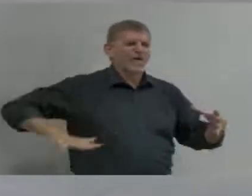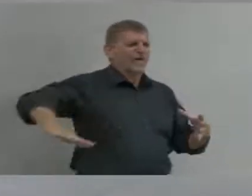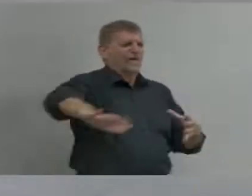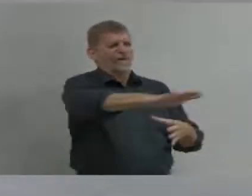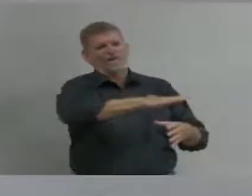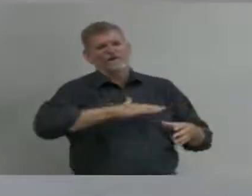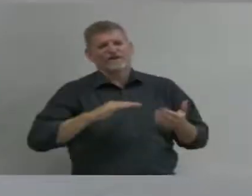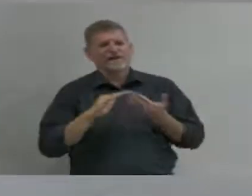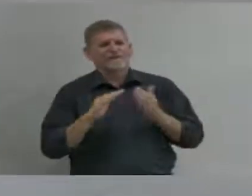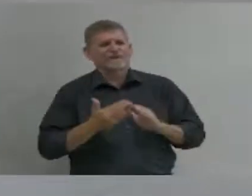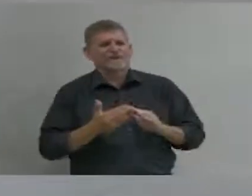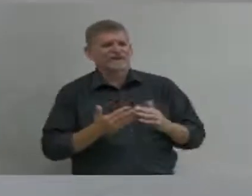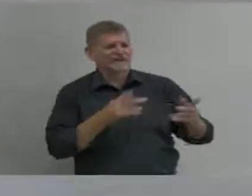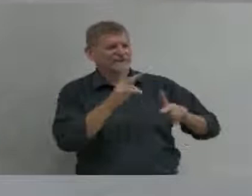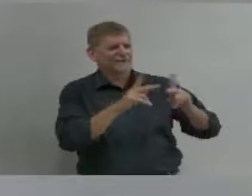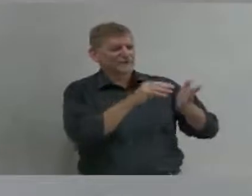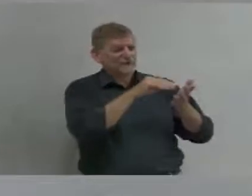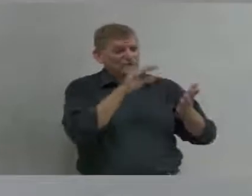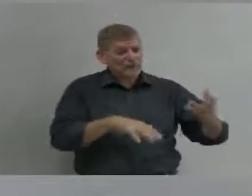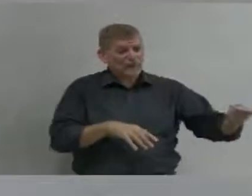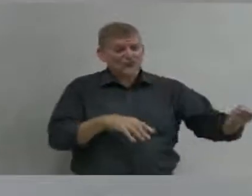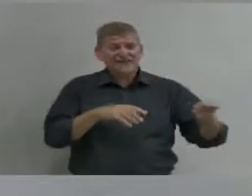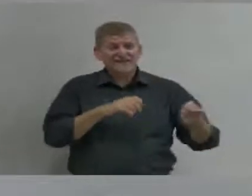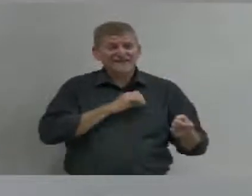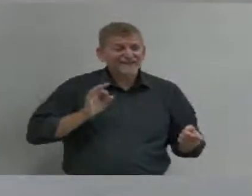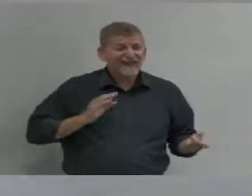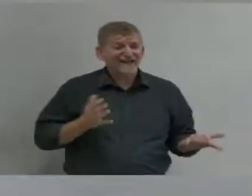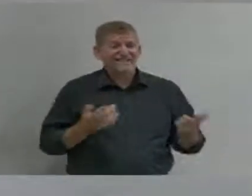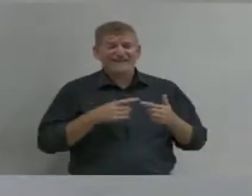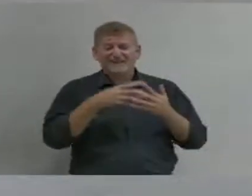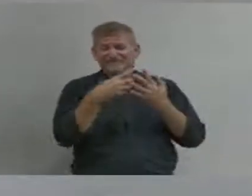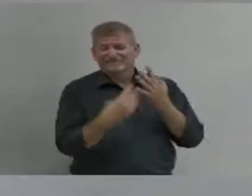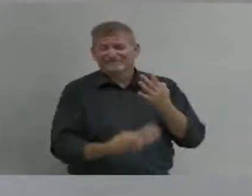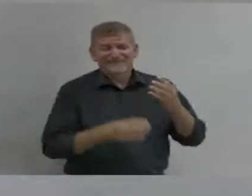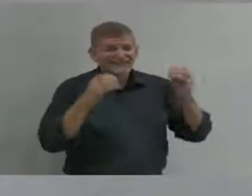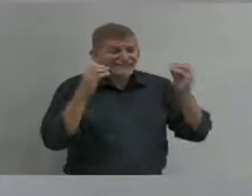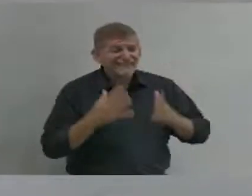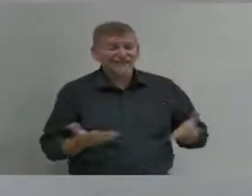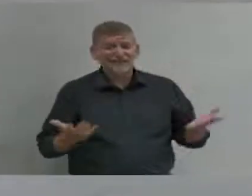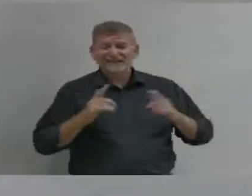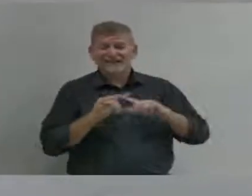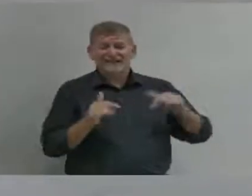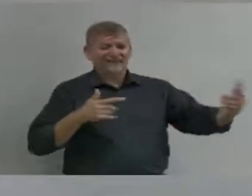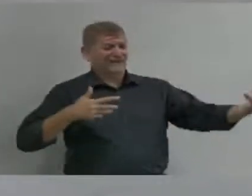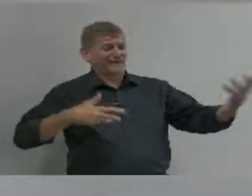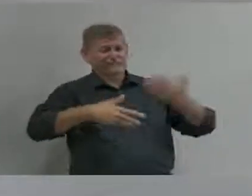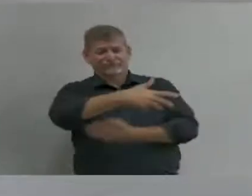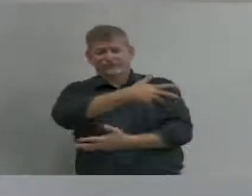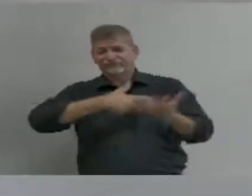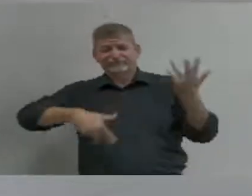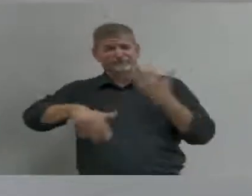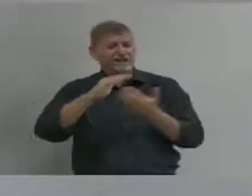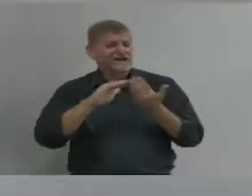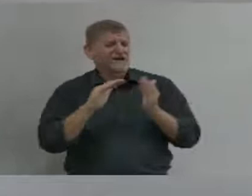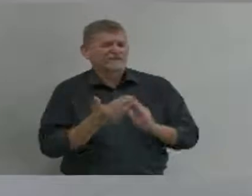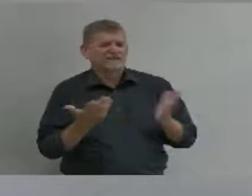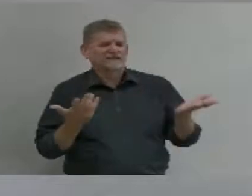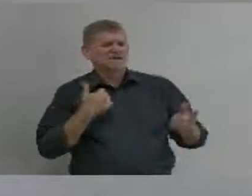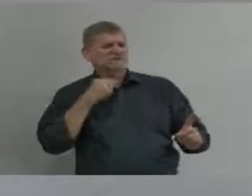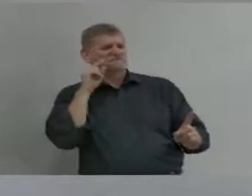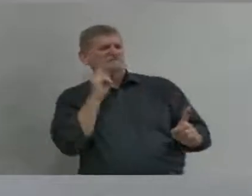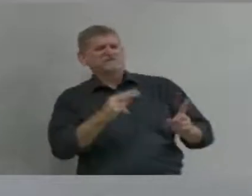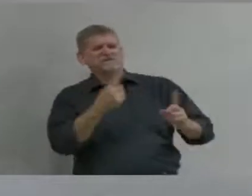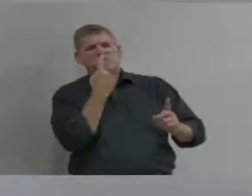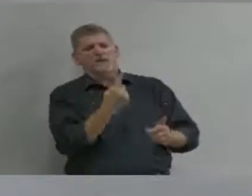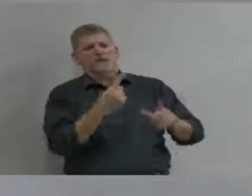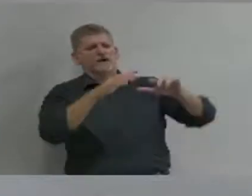staff interact with the rest of the community. And so we don't differentiate it in